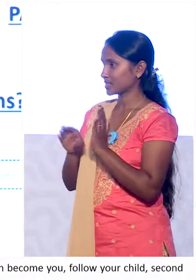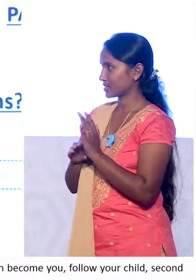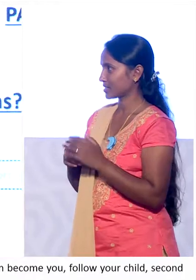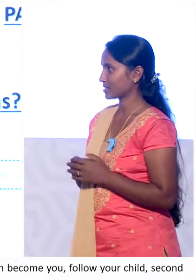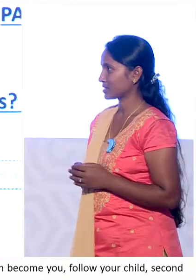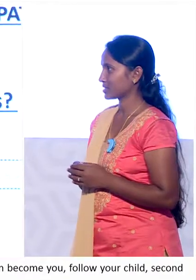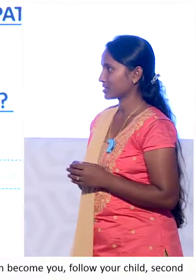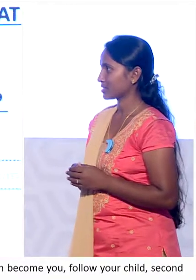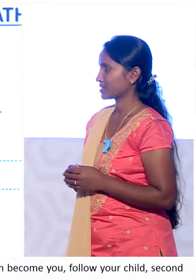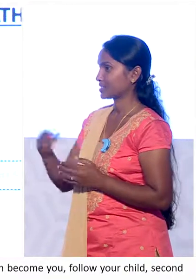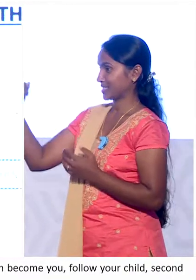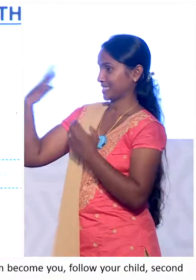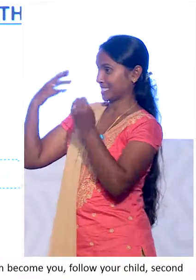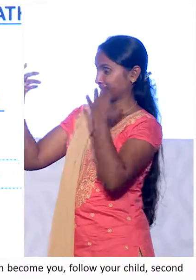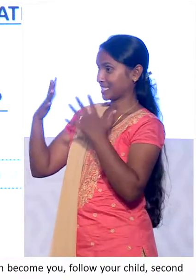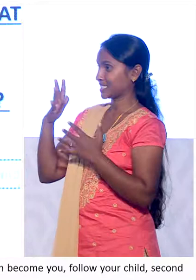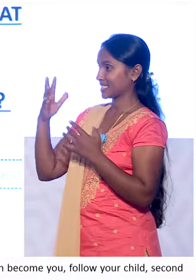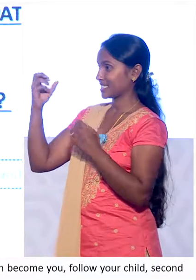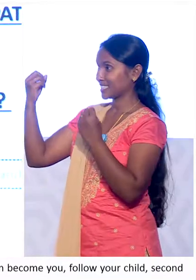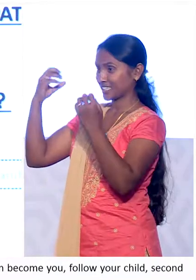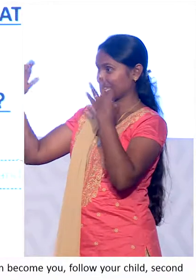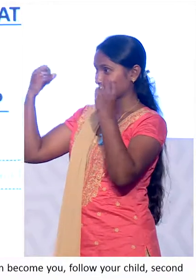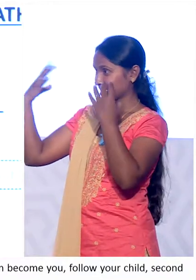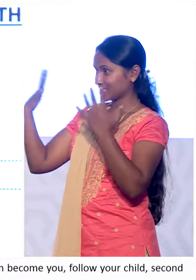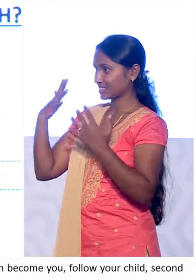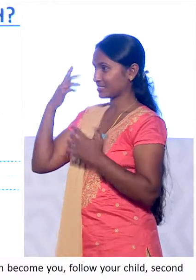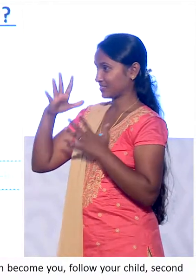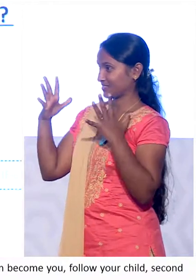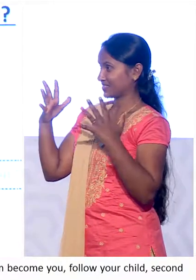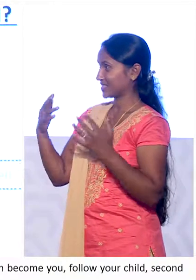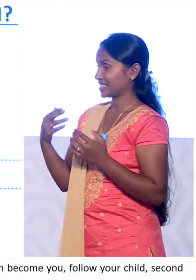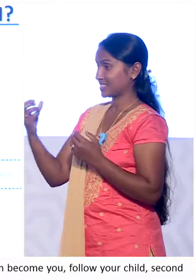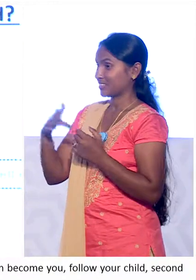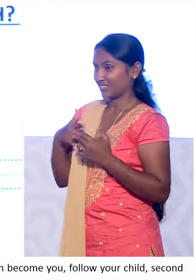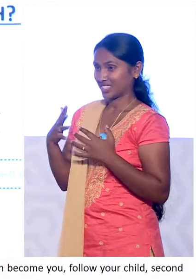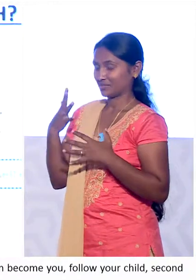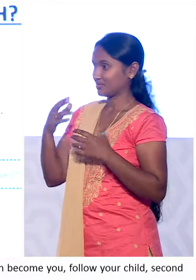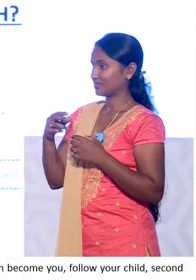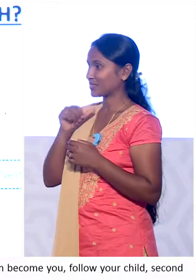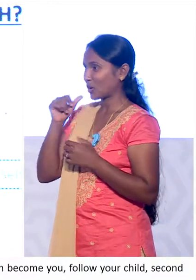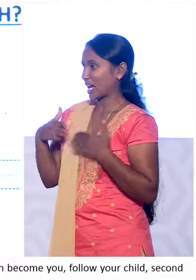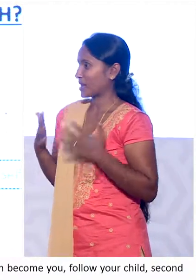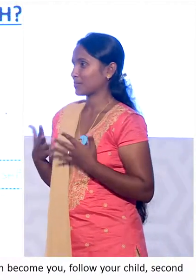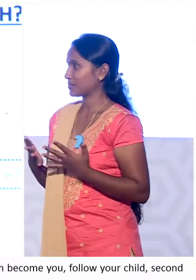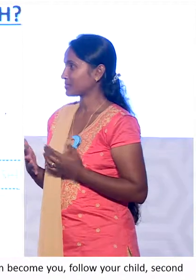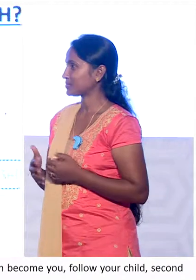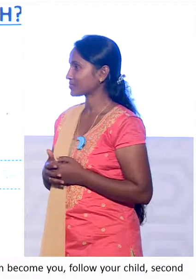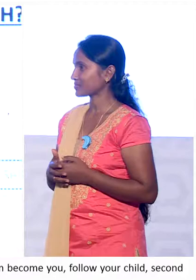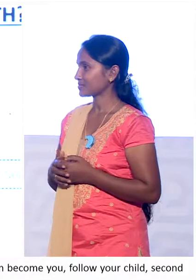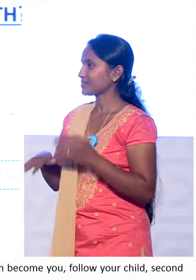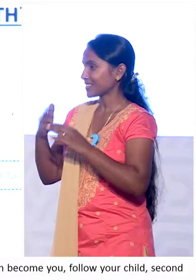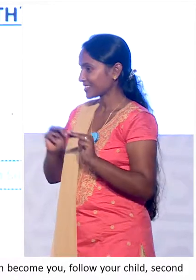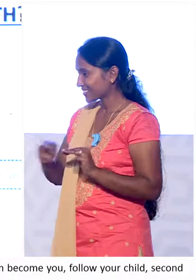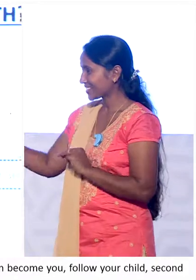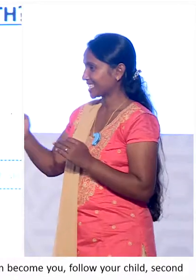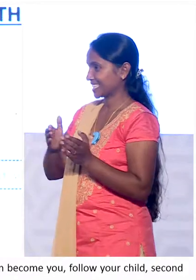lights that are shining in my face, I hate them, I can't look at them. They're really upsetting for me. And this slight echo where I can hear my voice coming back to myself makes me want to walk off